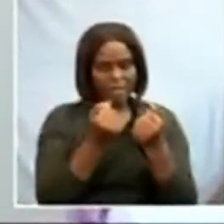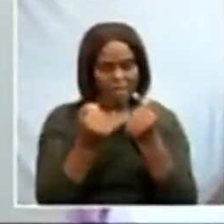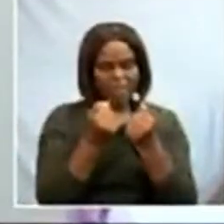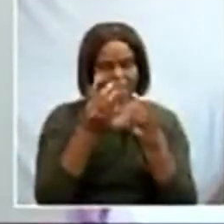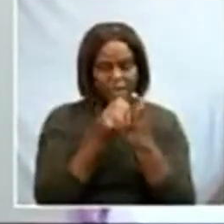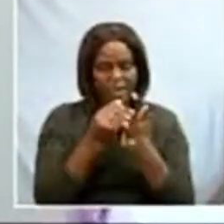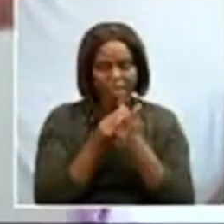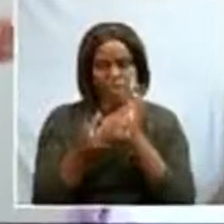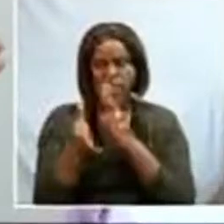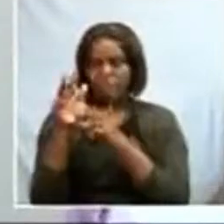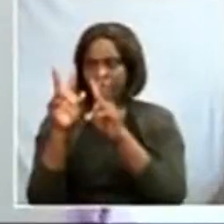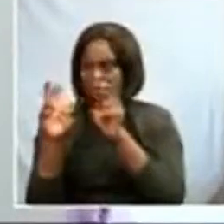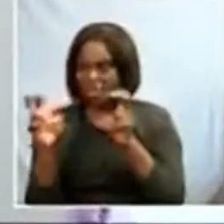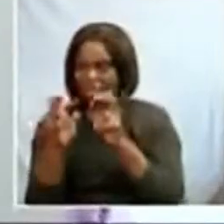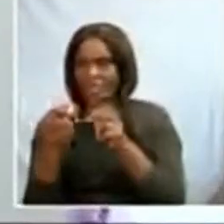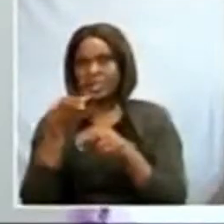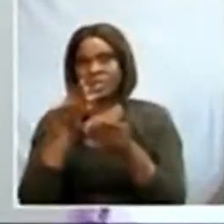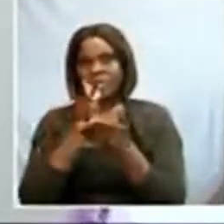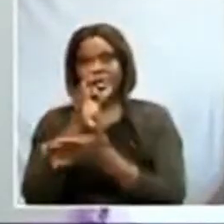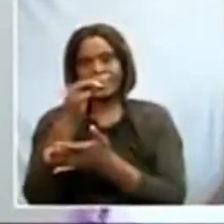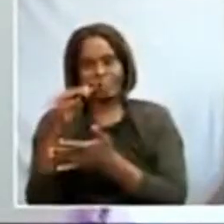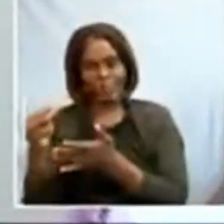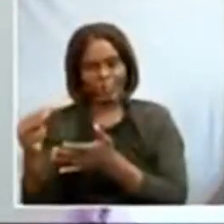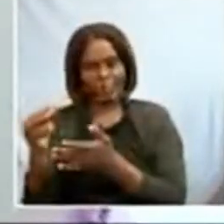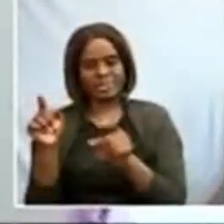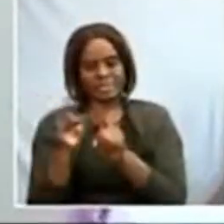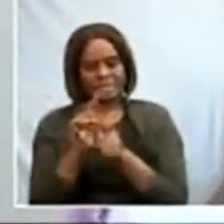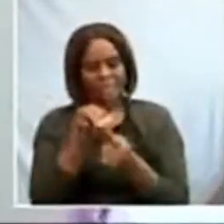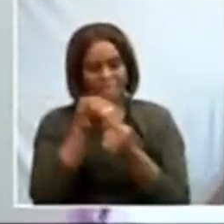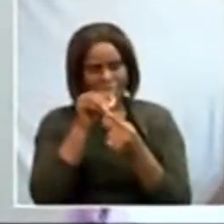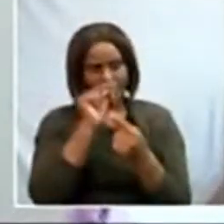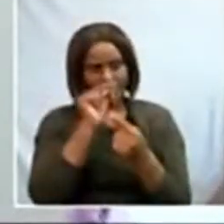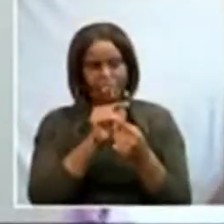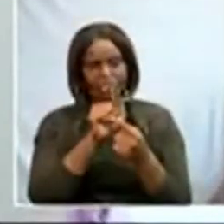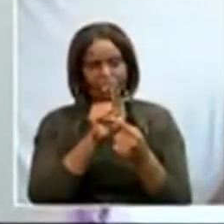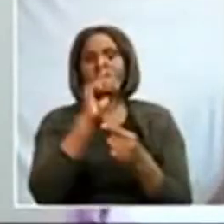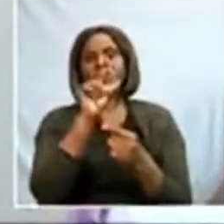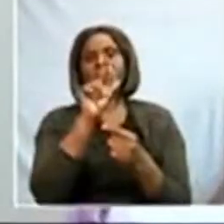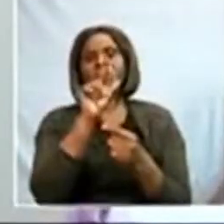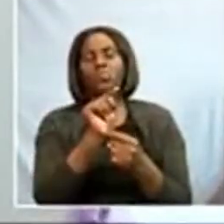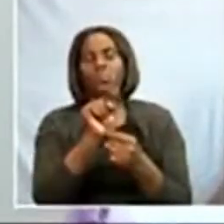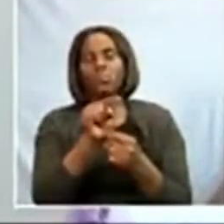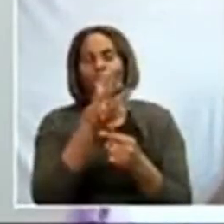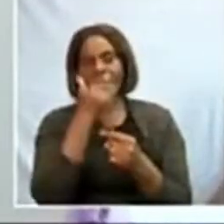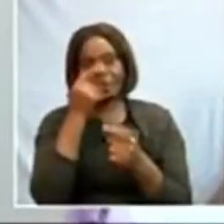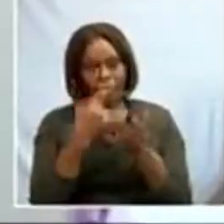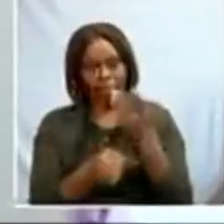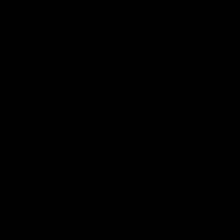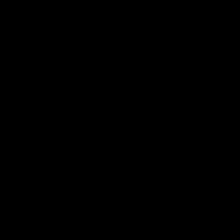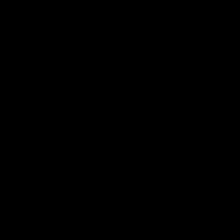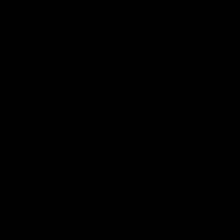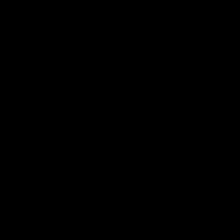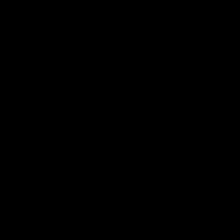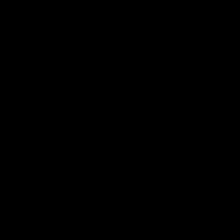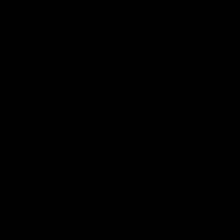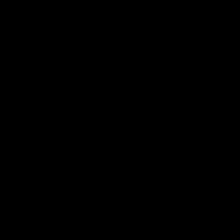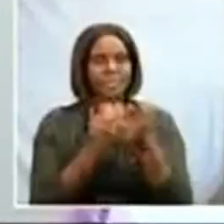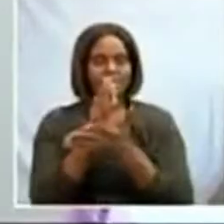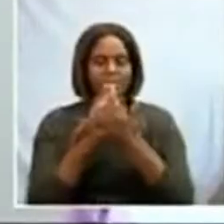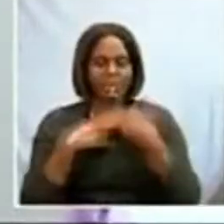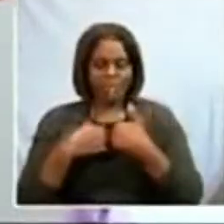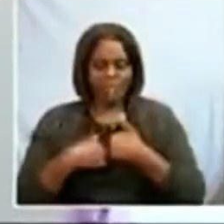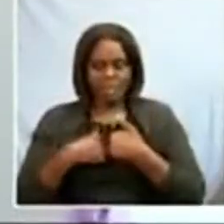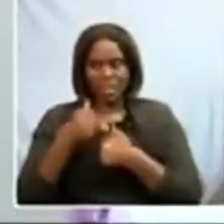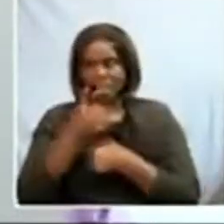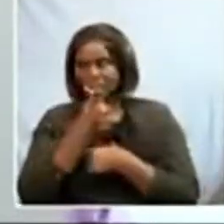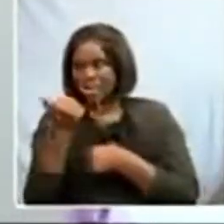the right materials as specified on the BOQ should be the ones to be procured. Somebody gets